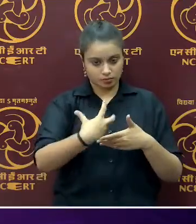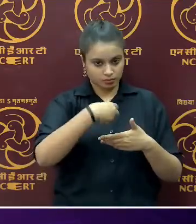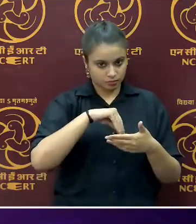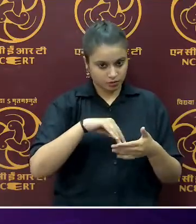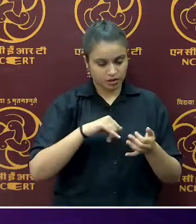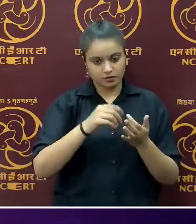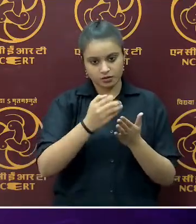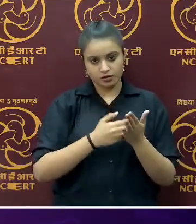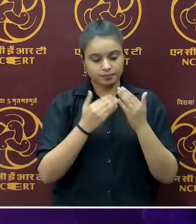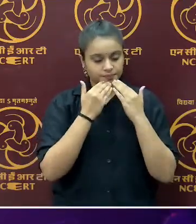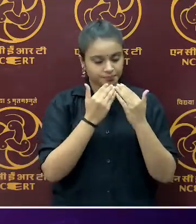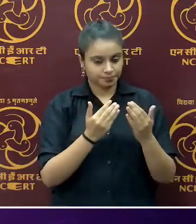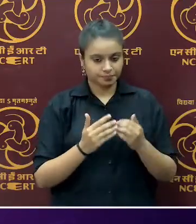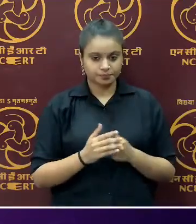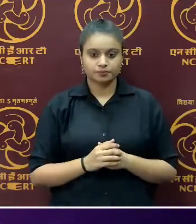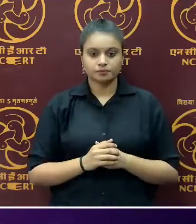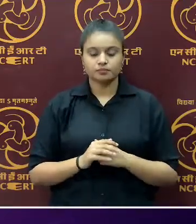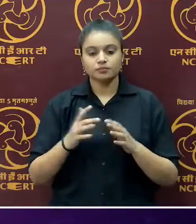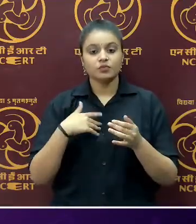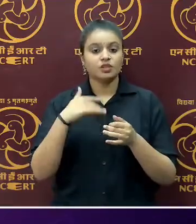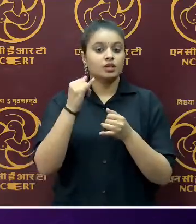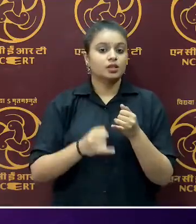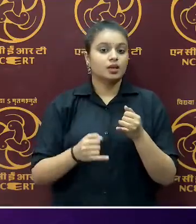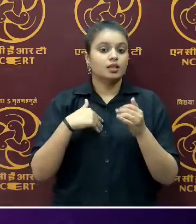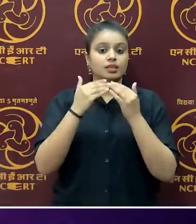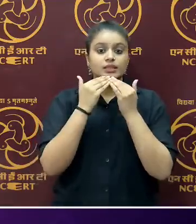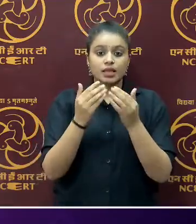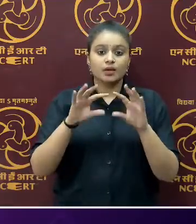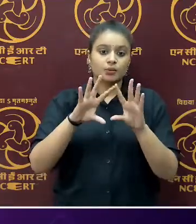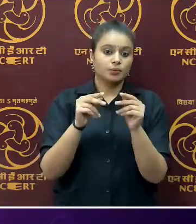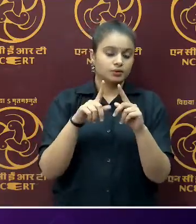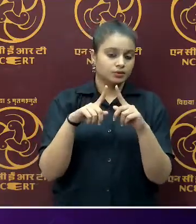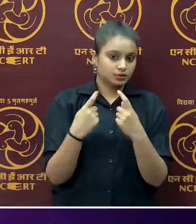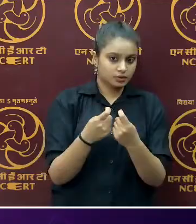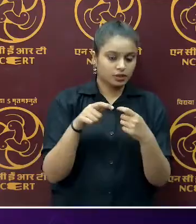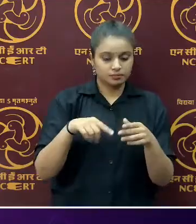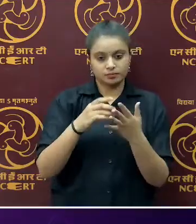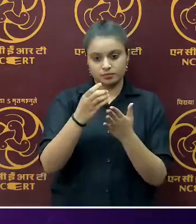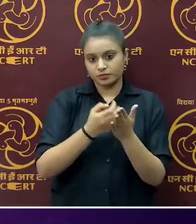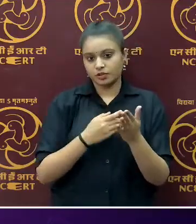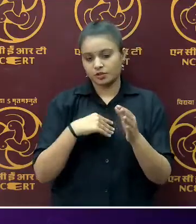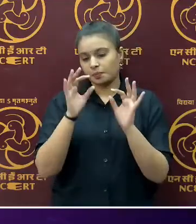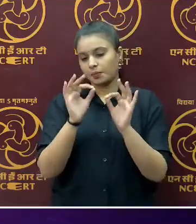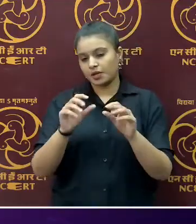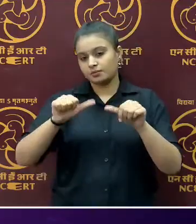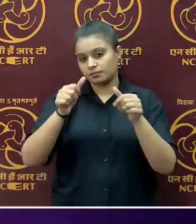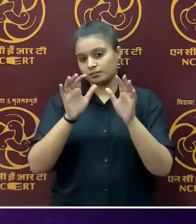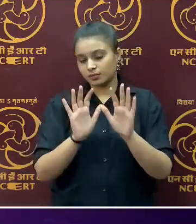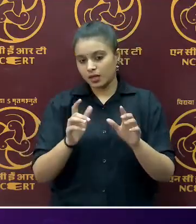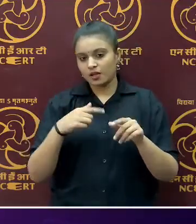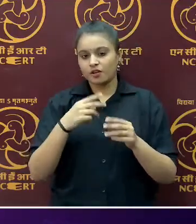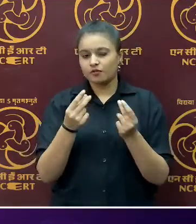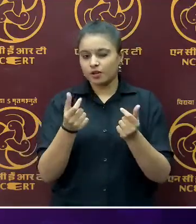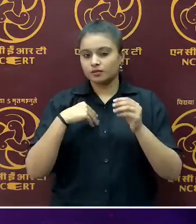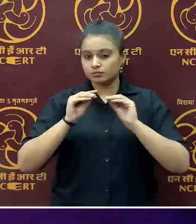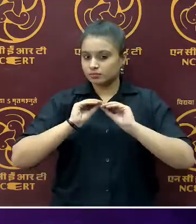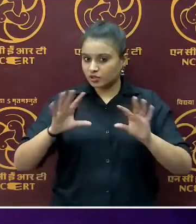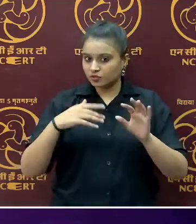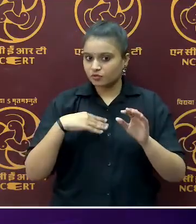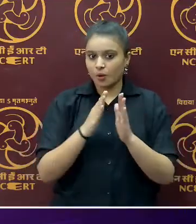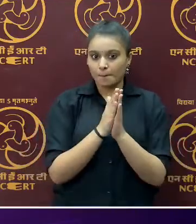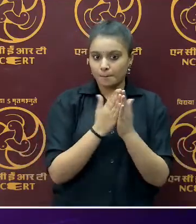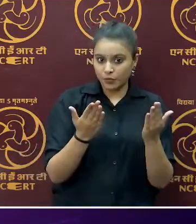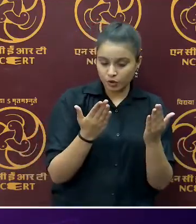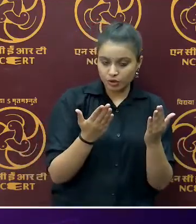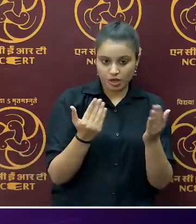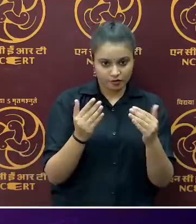the session. Thank you so much, Anushka. And lastly, thanking my entire team for making this session a success. Now let me give you quick updates regarding the textbooks.